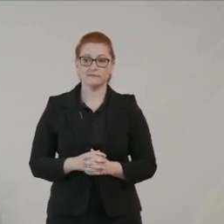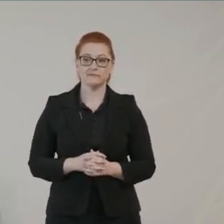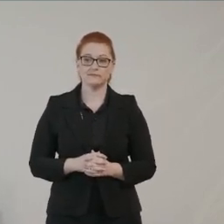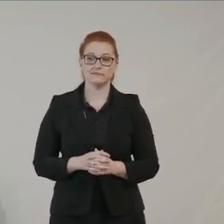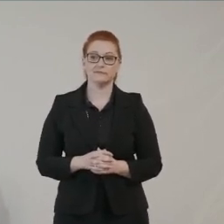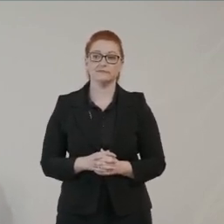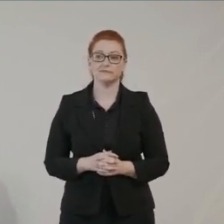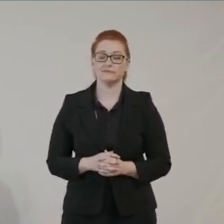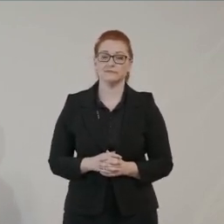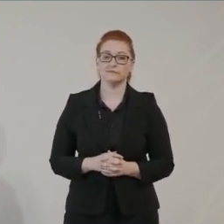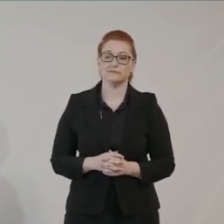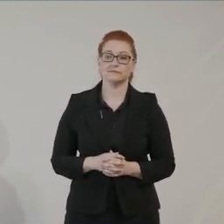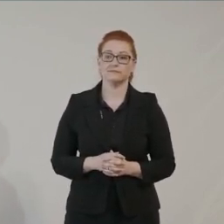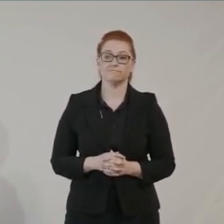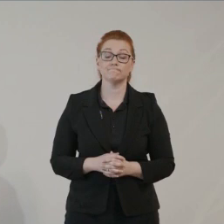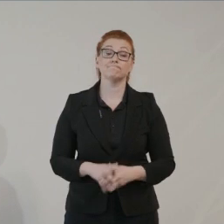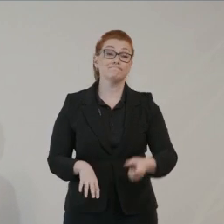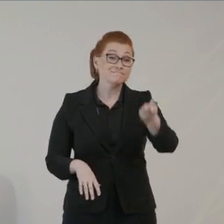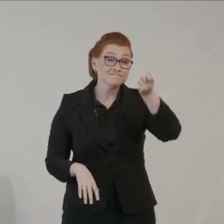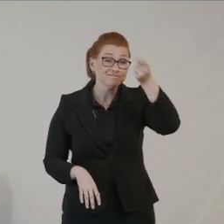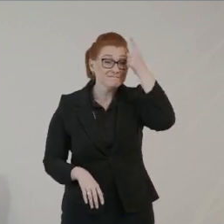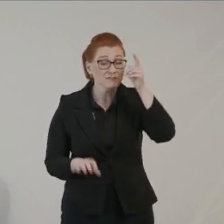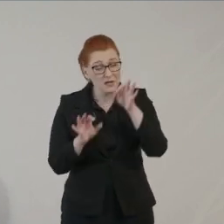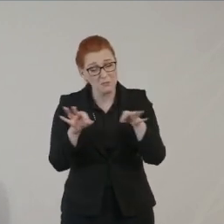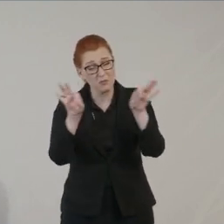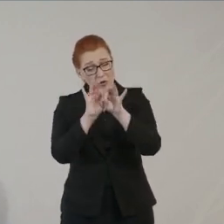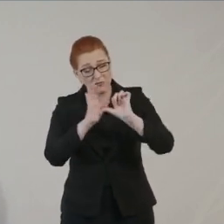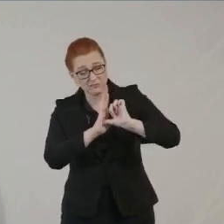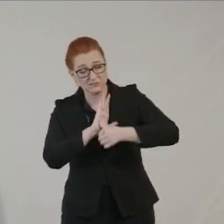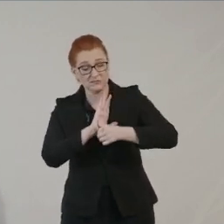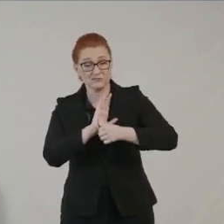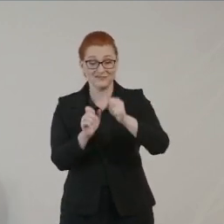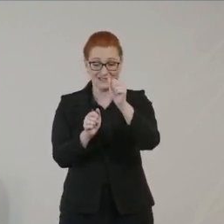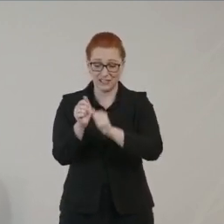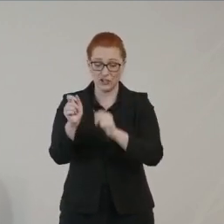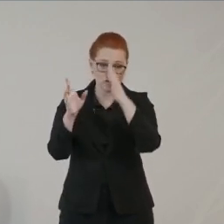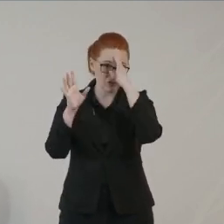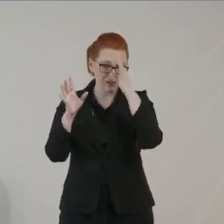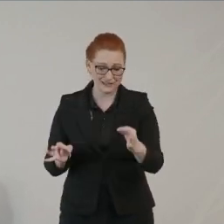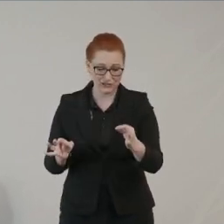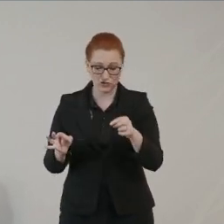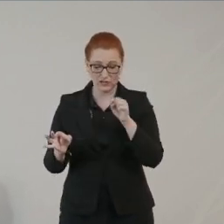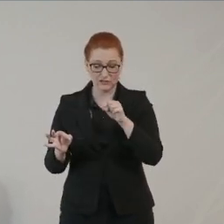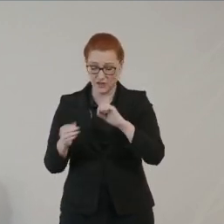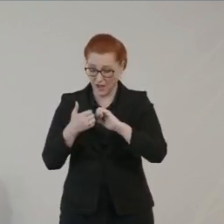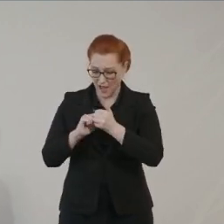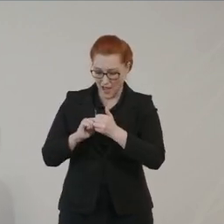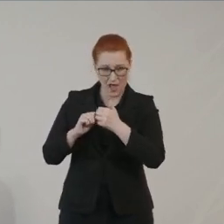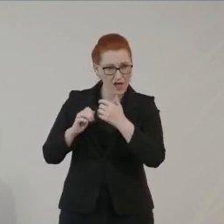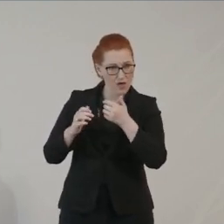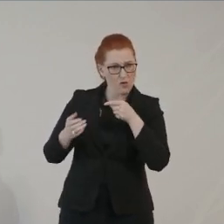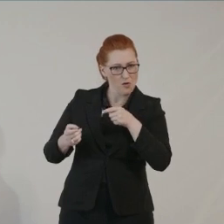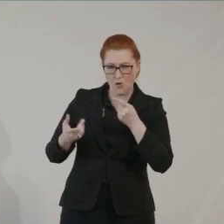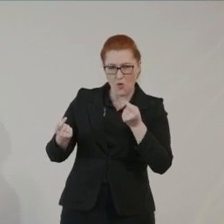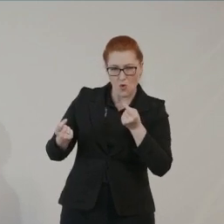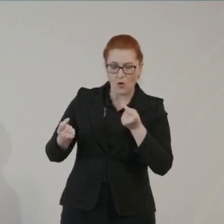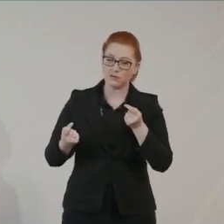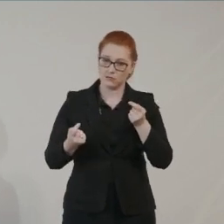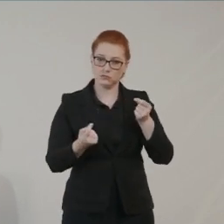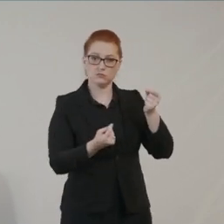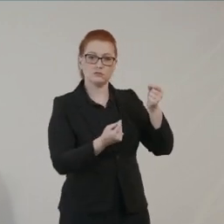Again, each decision is going to be guided by public health first and foremost. They are going to be